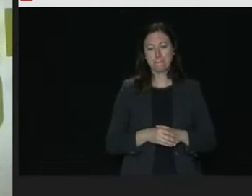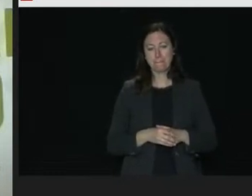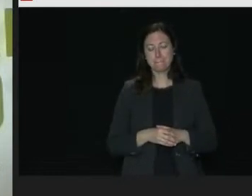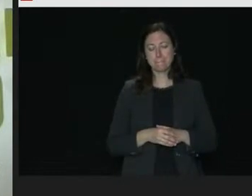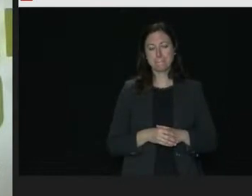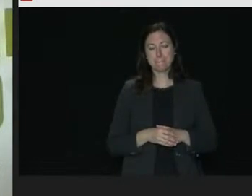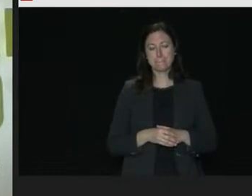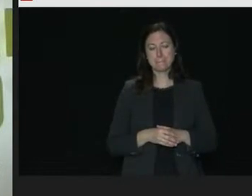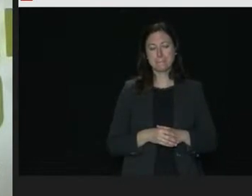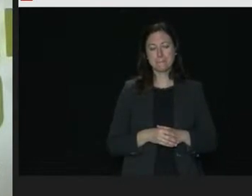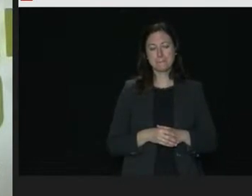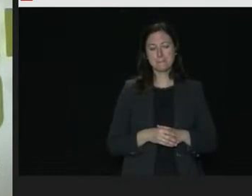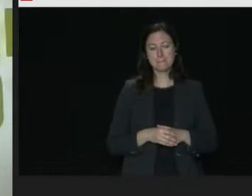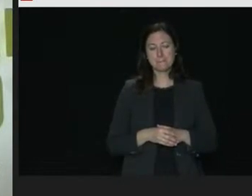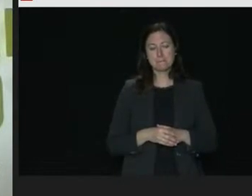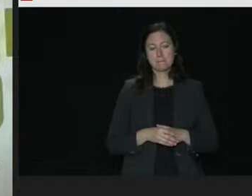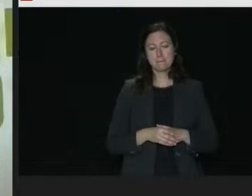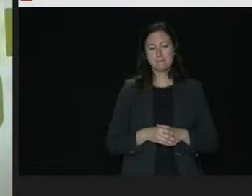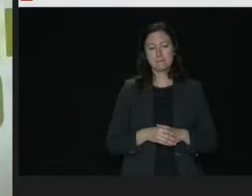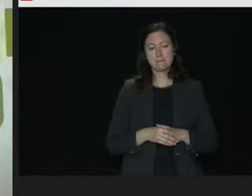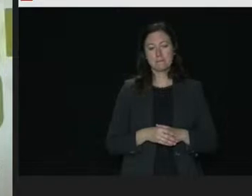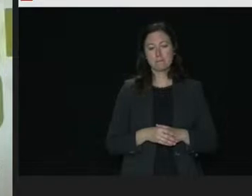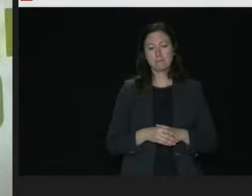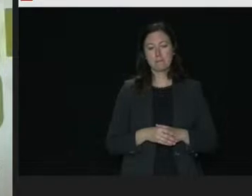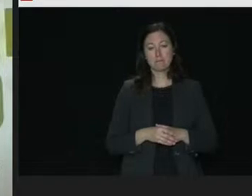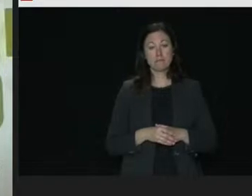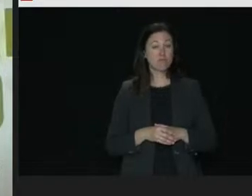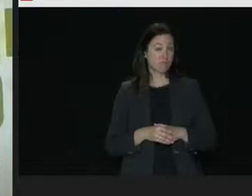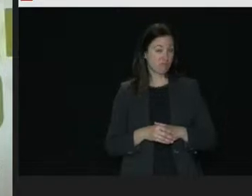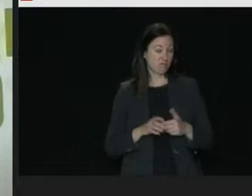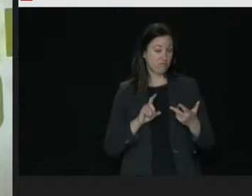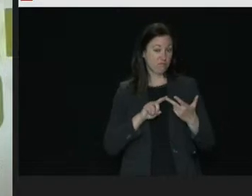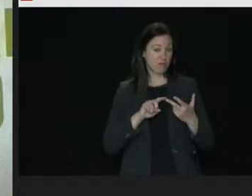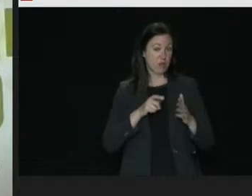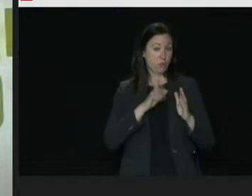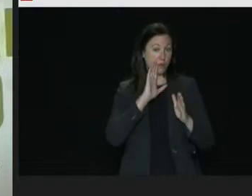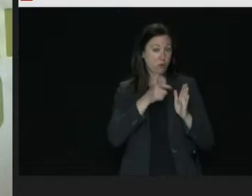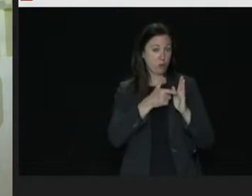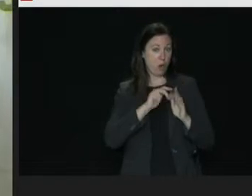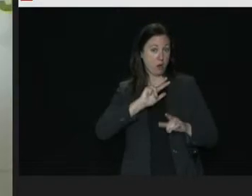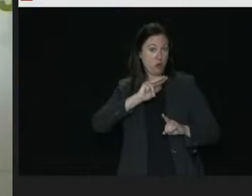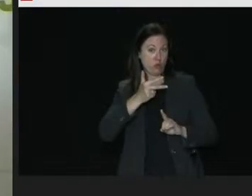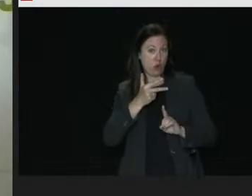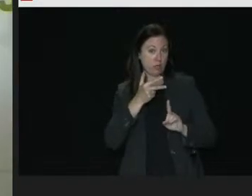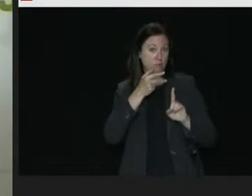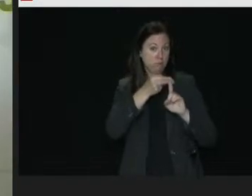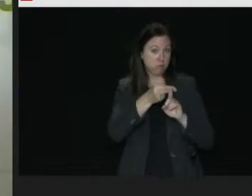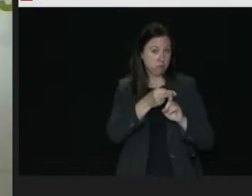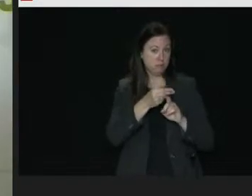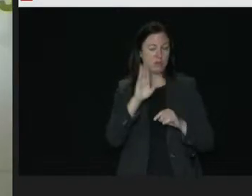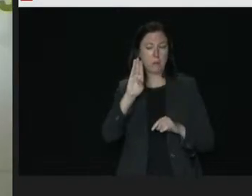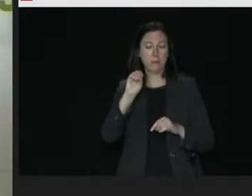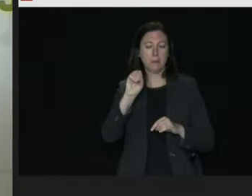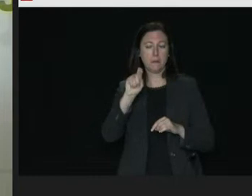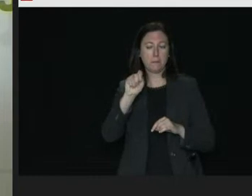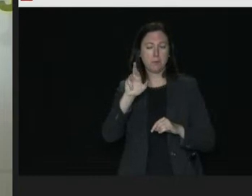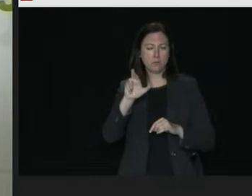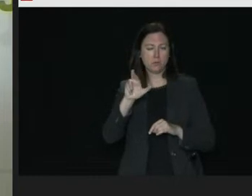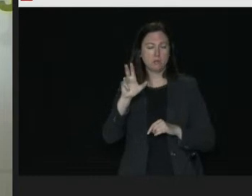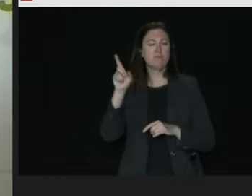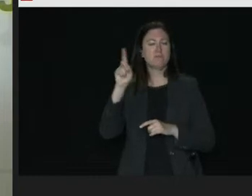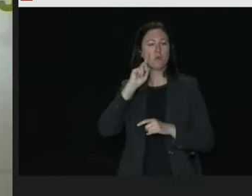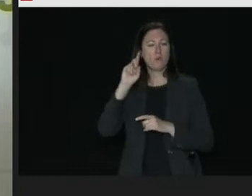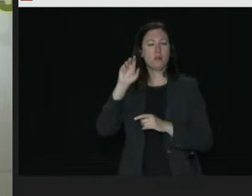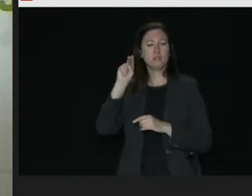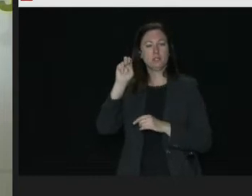I'd like to hear you talk about the need for a third dose or a booster shot. This was published in the New England Journal